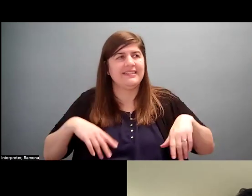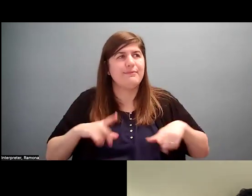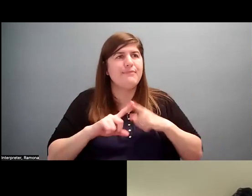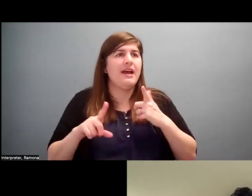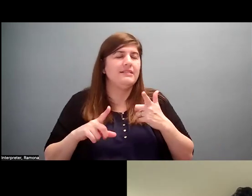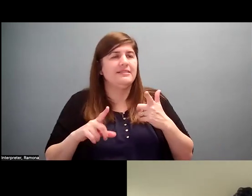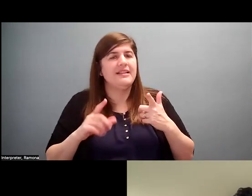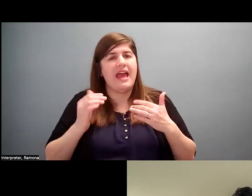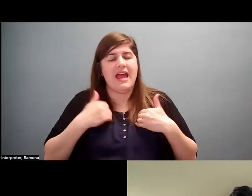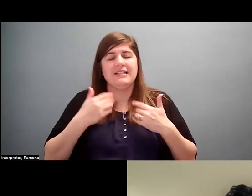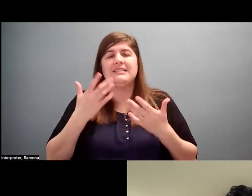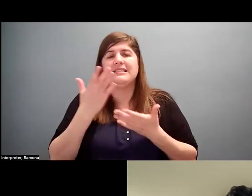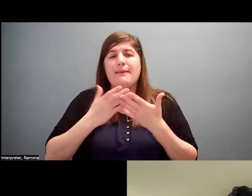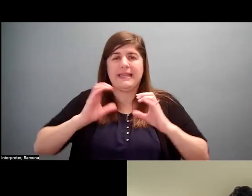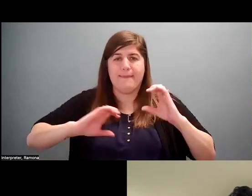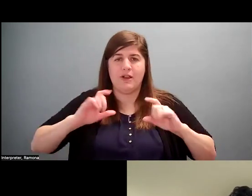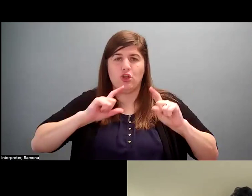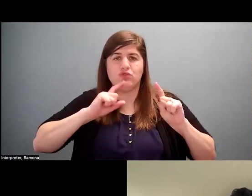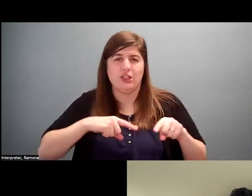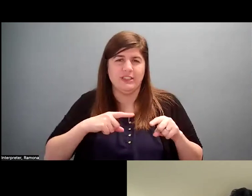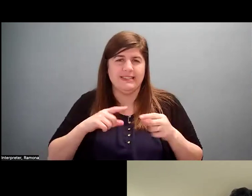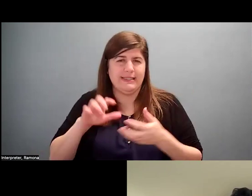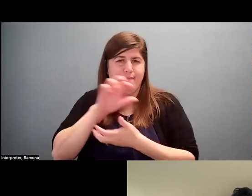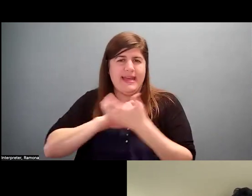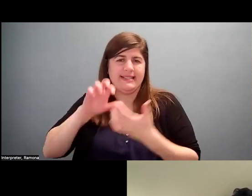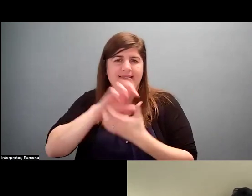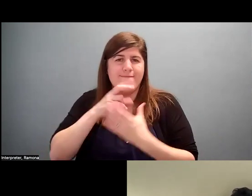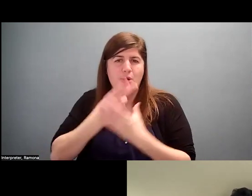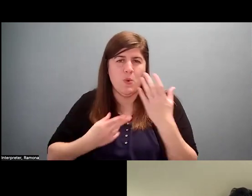also some chemical reaction going on, so it's like a combination.